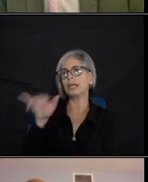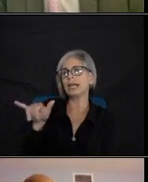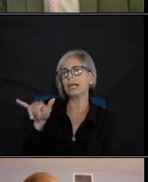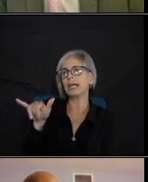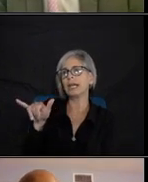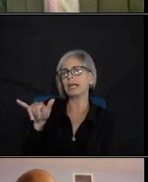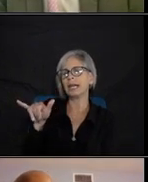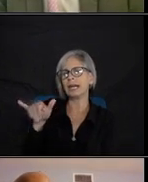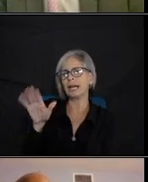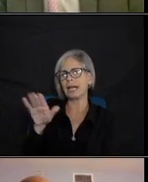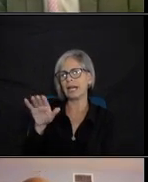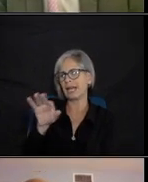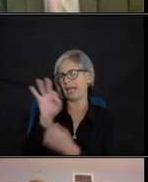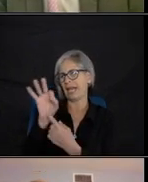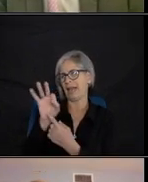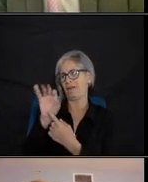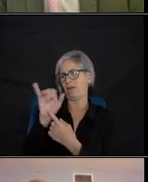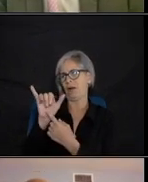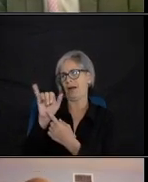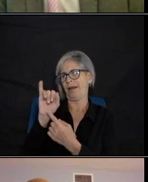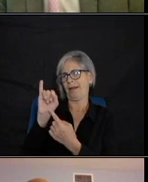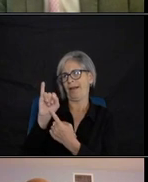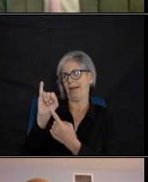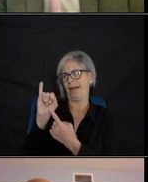It's kind of FYI for me, but